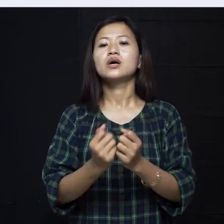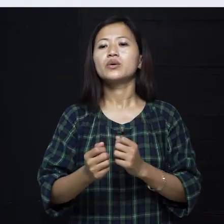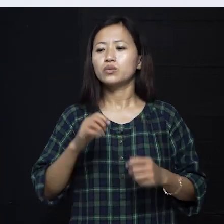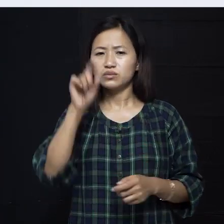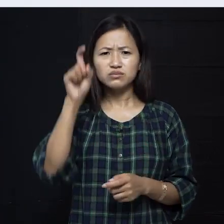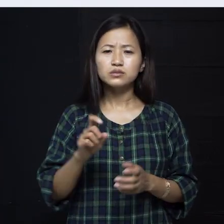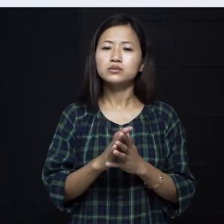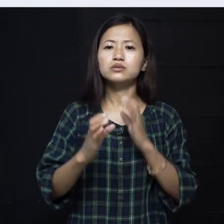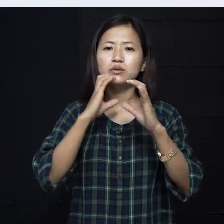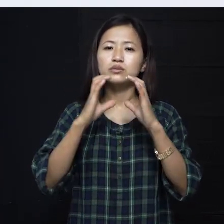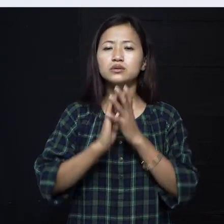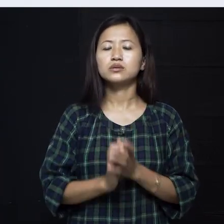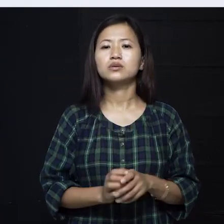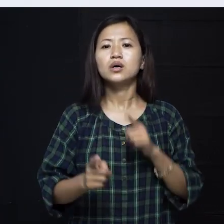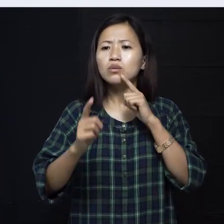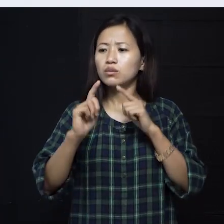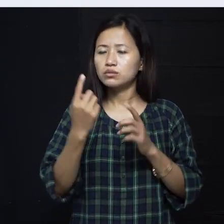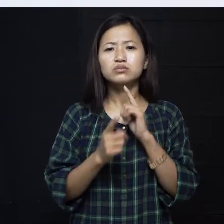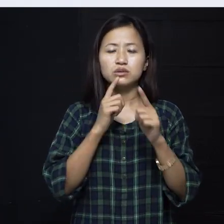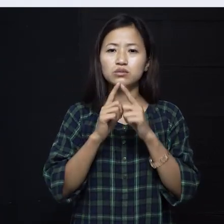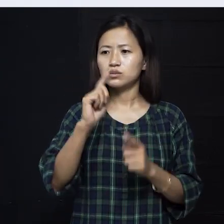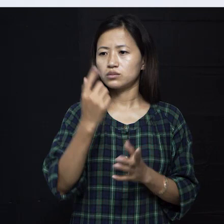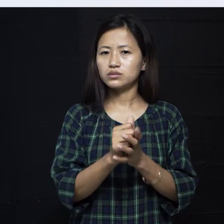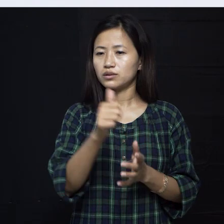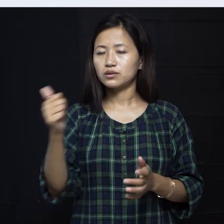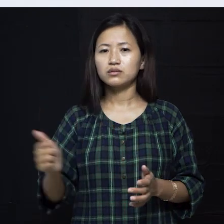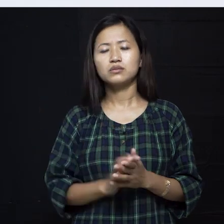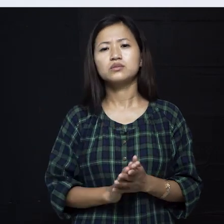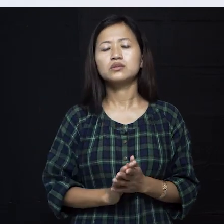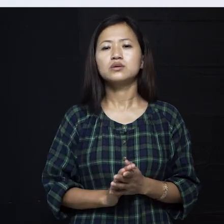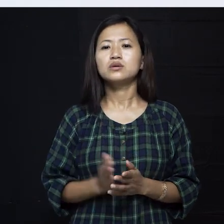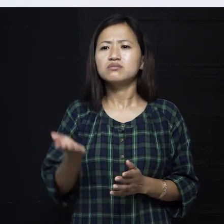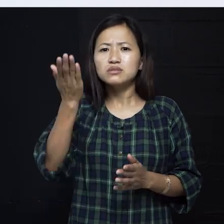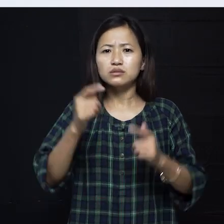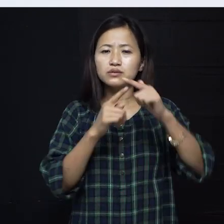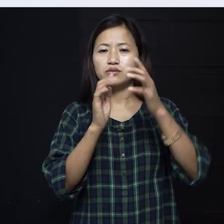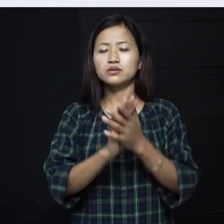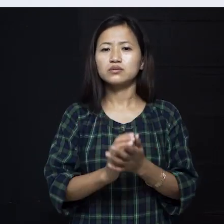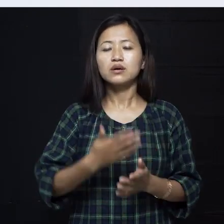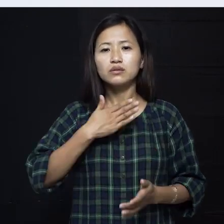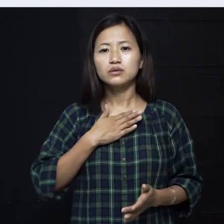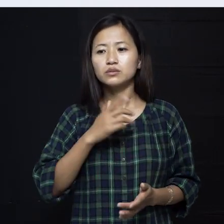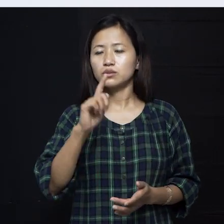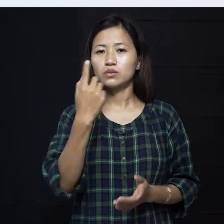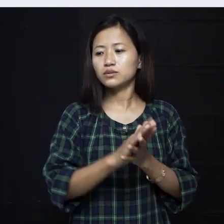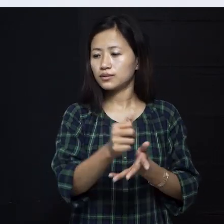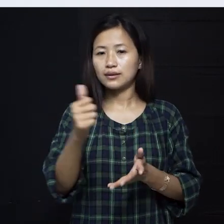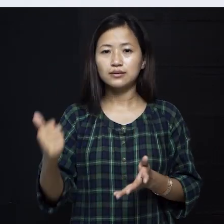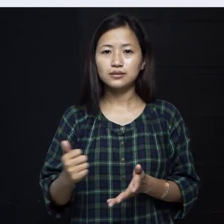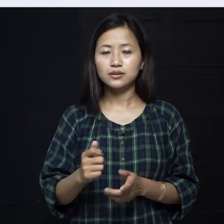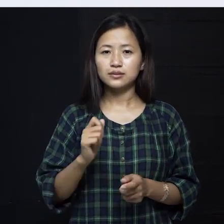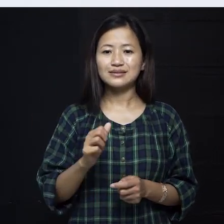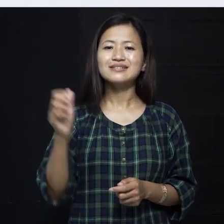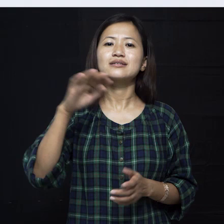communicate with one another, we need to talk with one another. Plus, on top of that, we need to respect one another, isn't it? Since